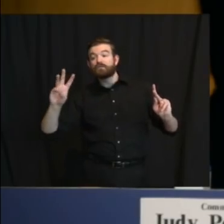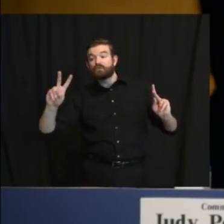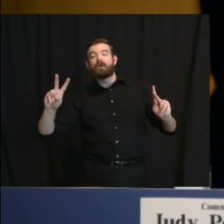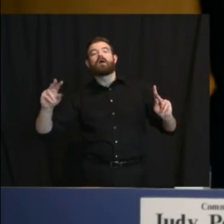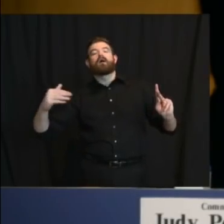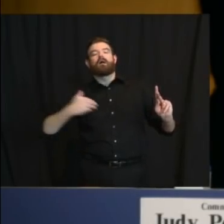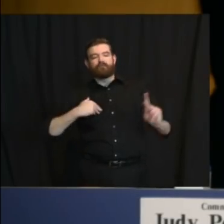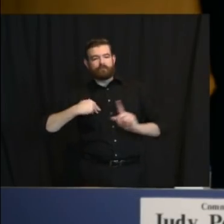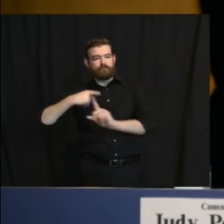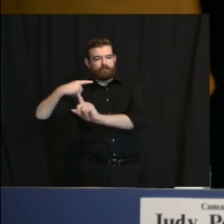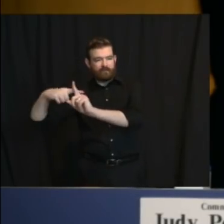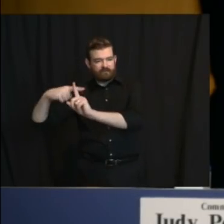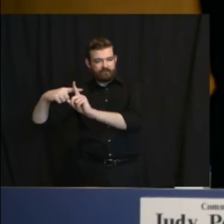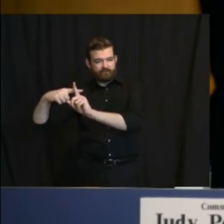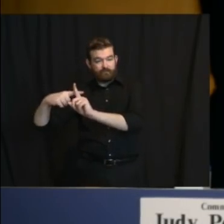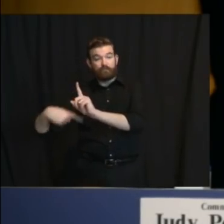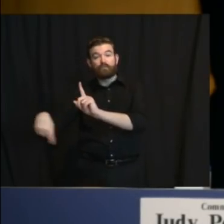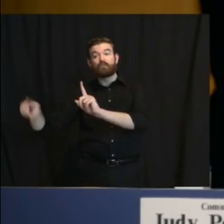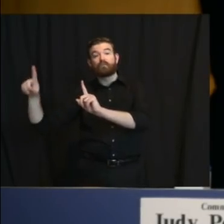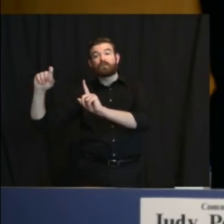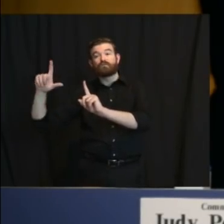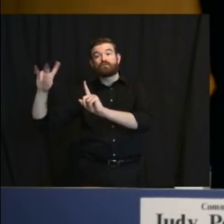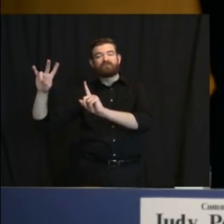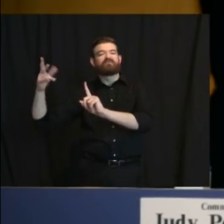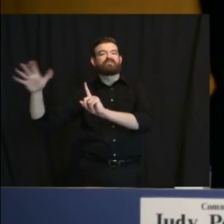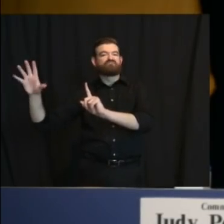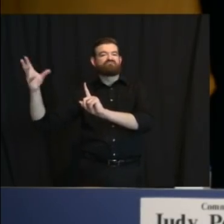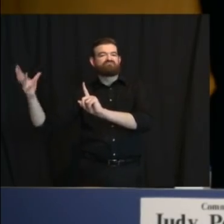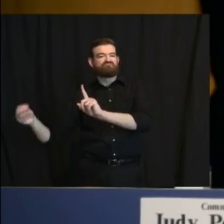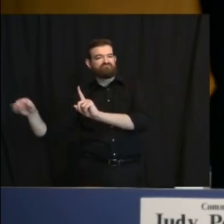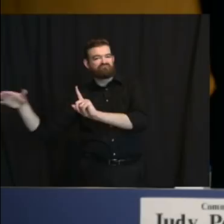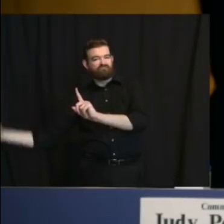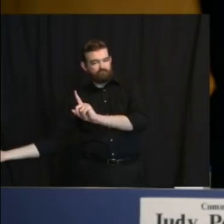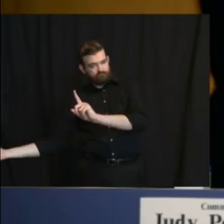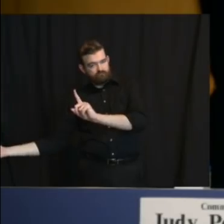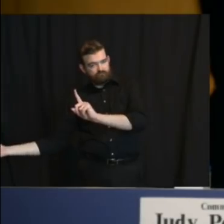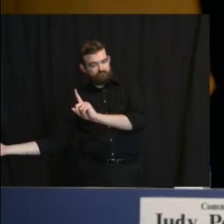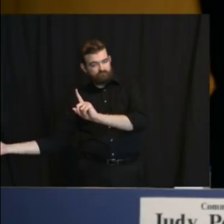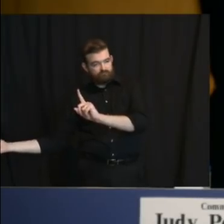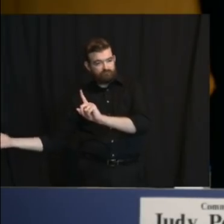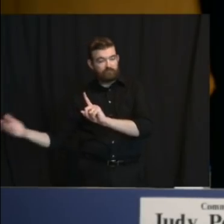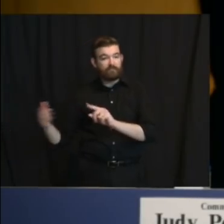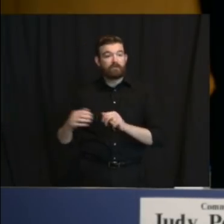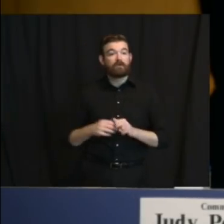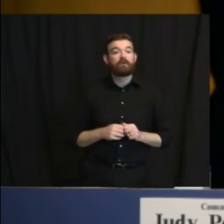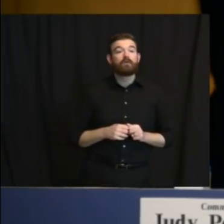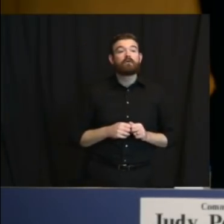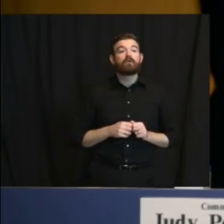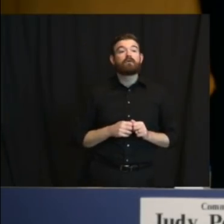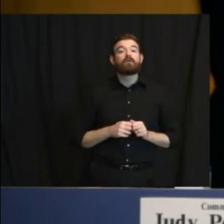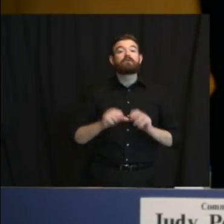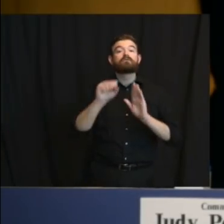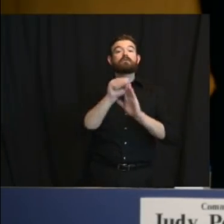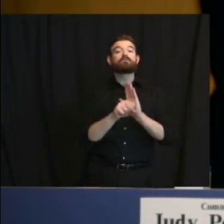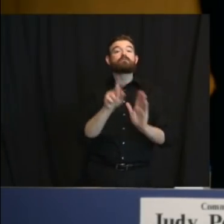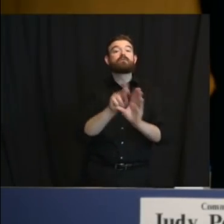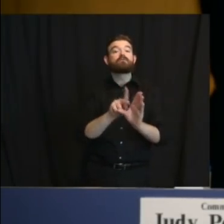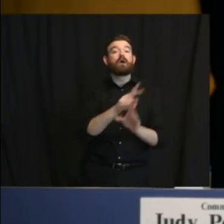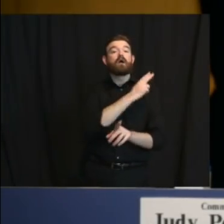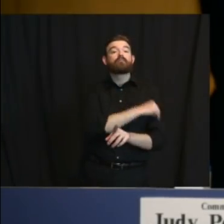127 deaths, unchanged from yesterday. At our state psychiatric hospitals, with a census